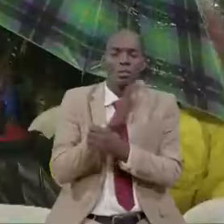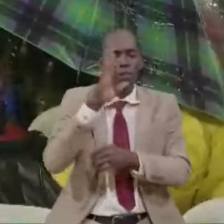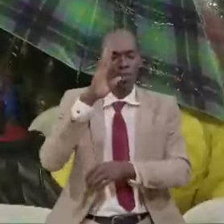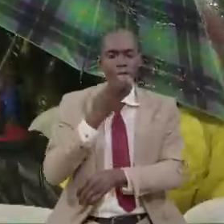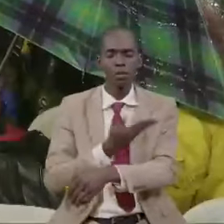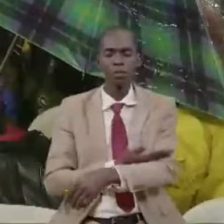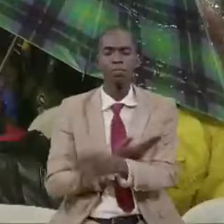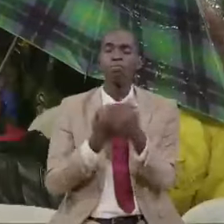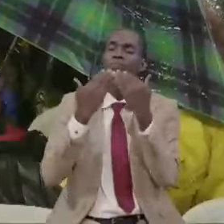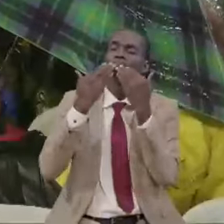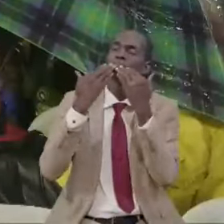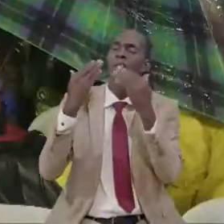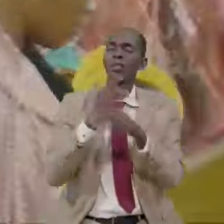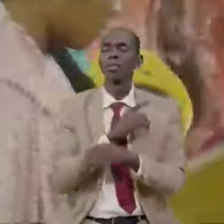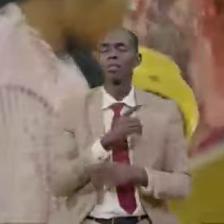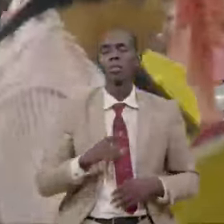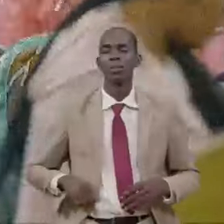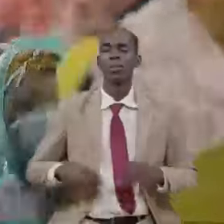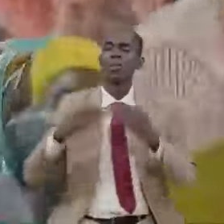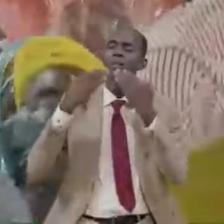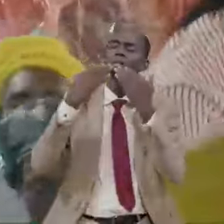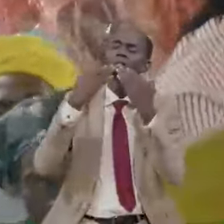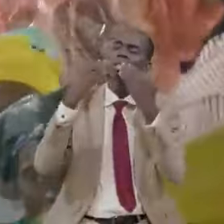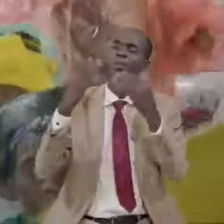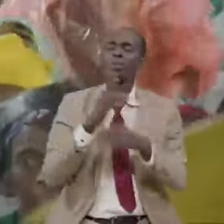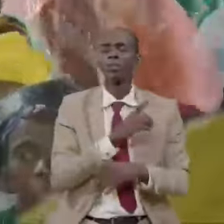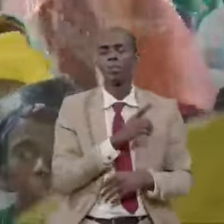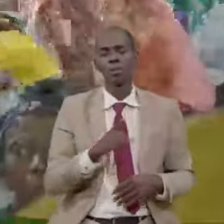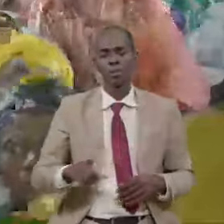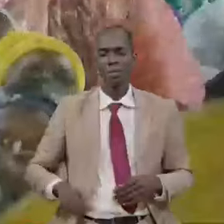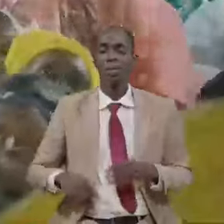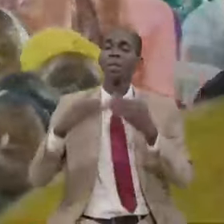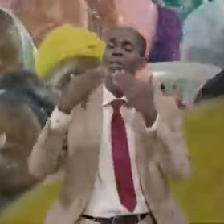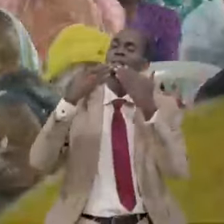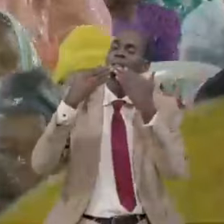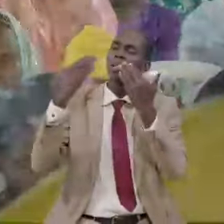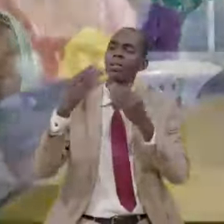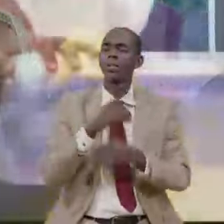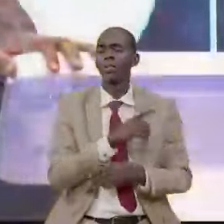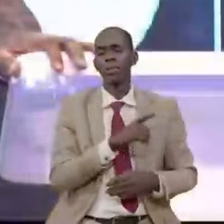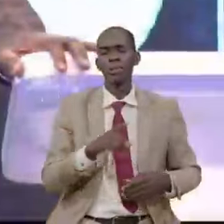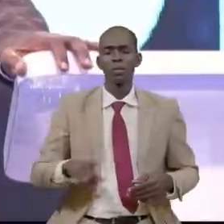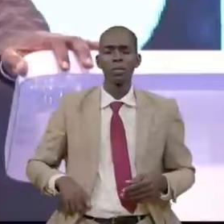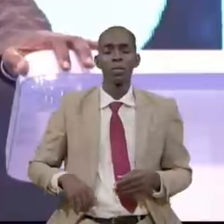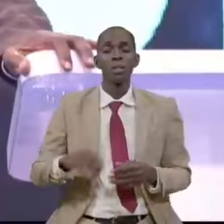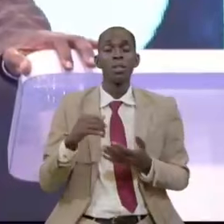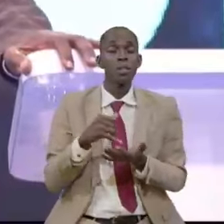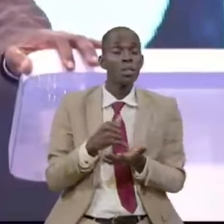Lord. Thank you, Lord. Thank you, Lord. It